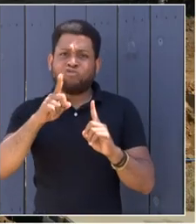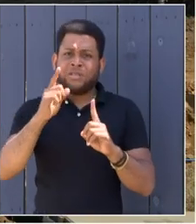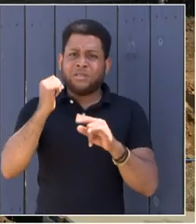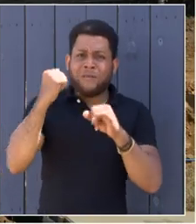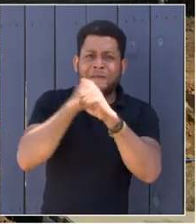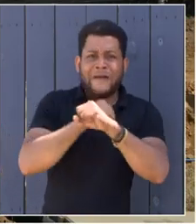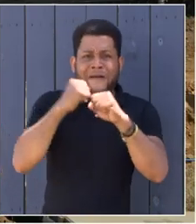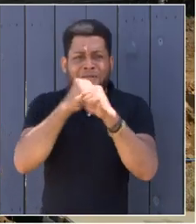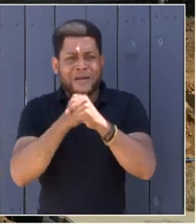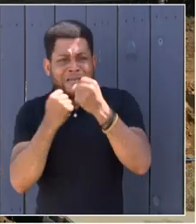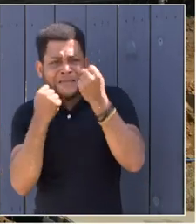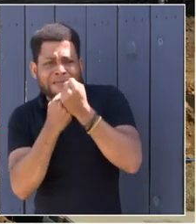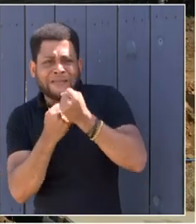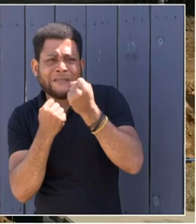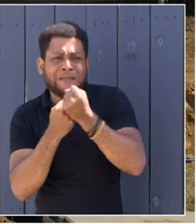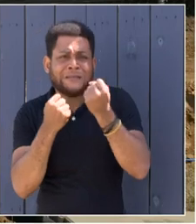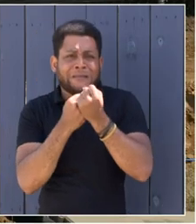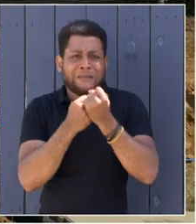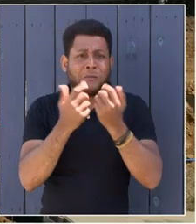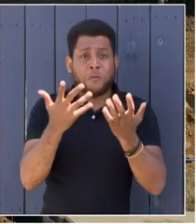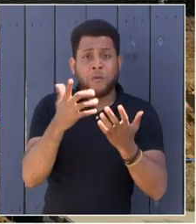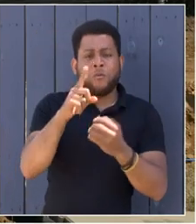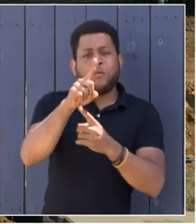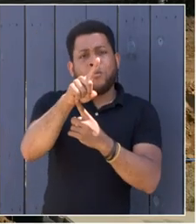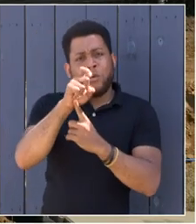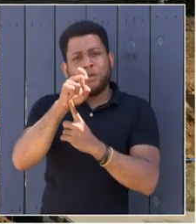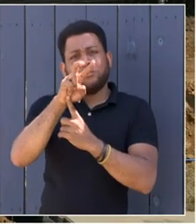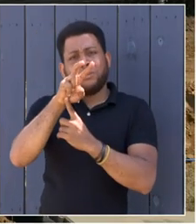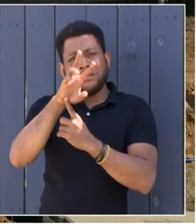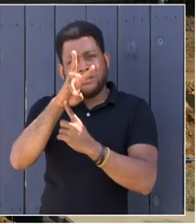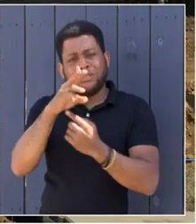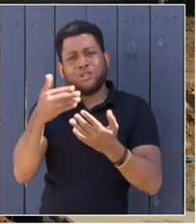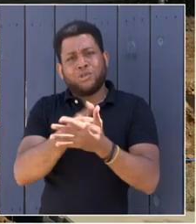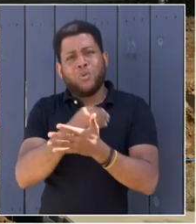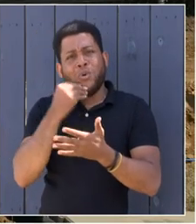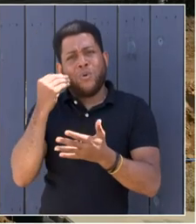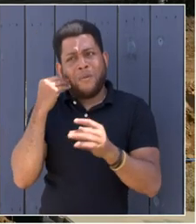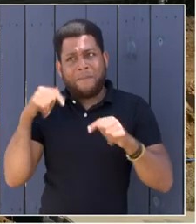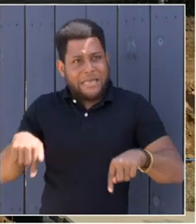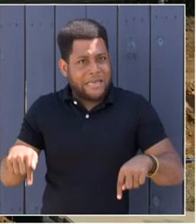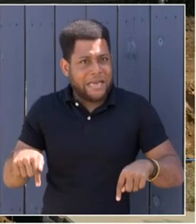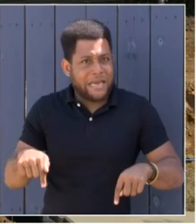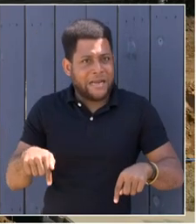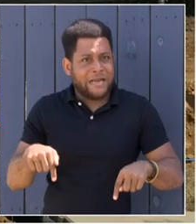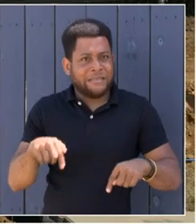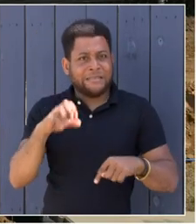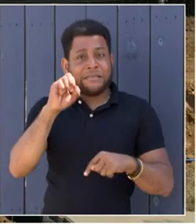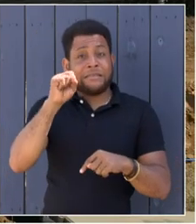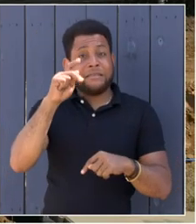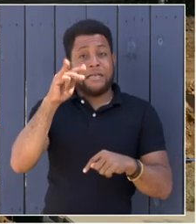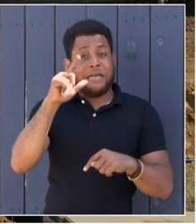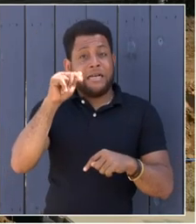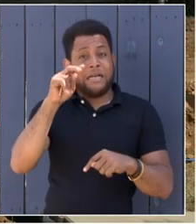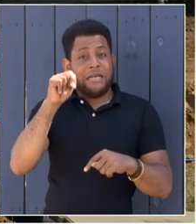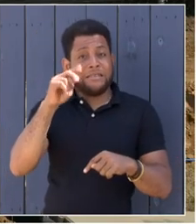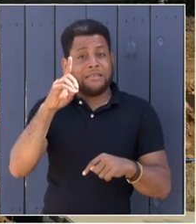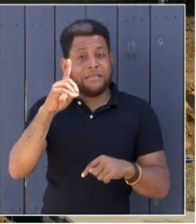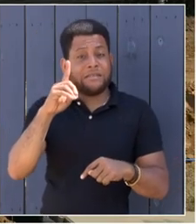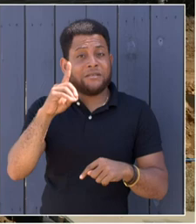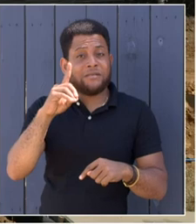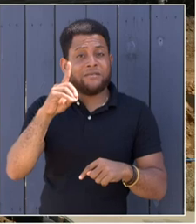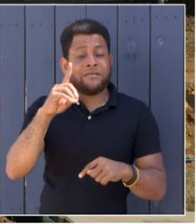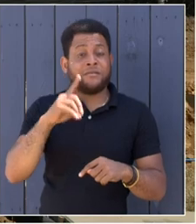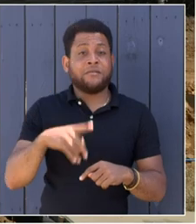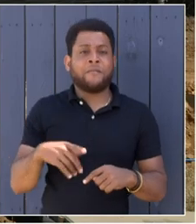126 new home ownership opportunities right here at Skyland. So I want to thank all, again,